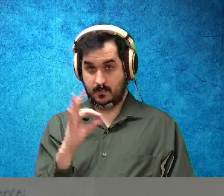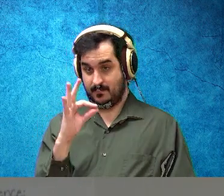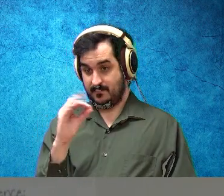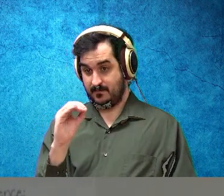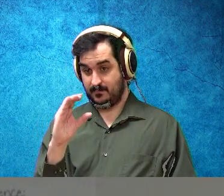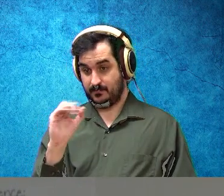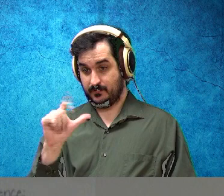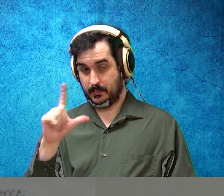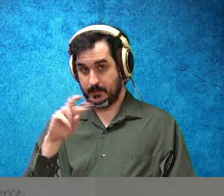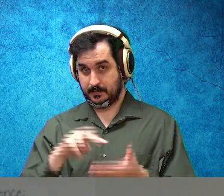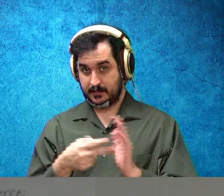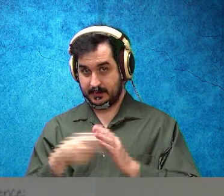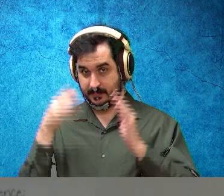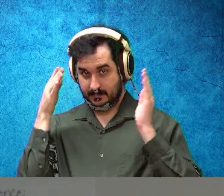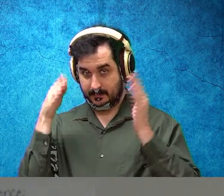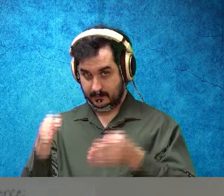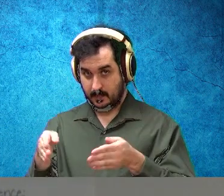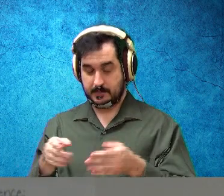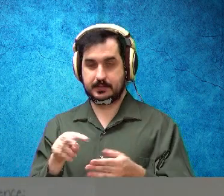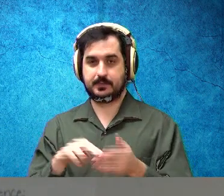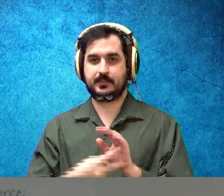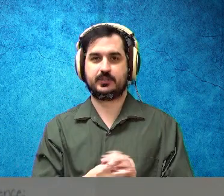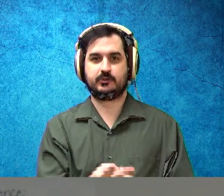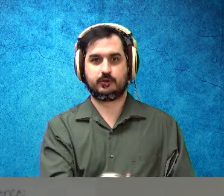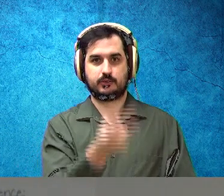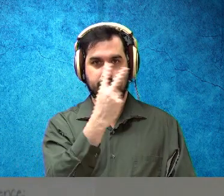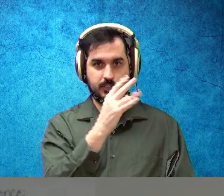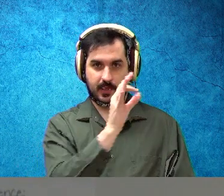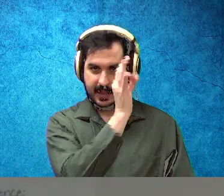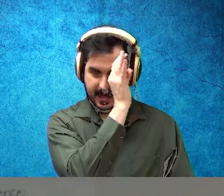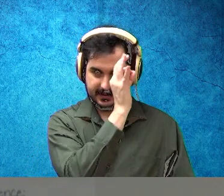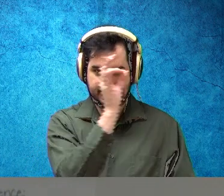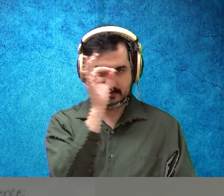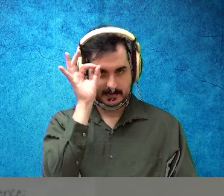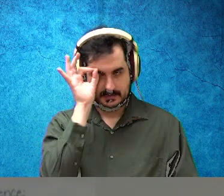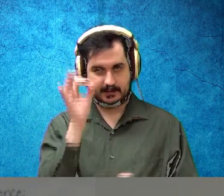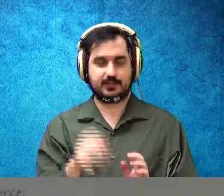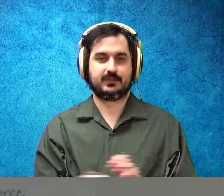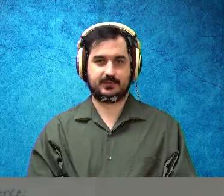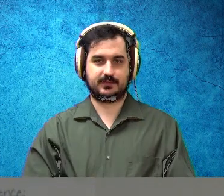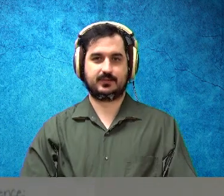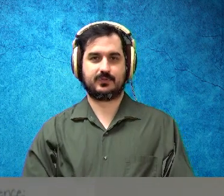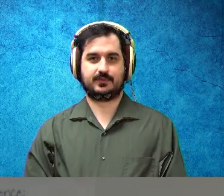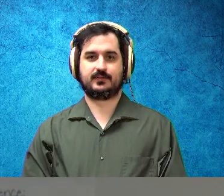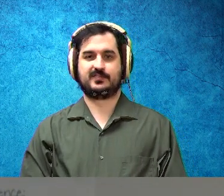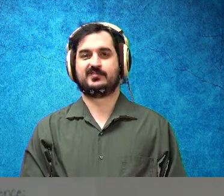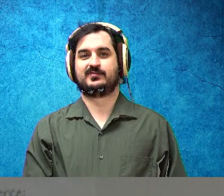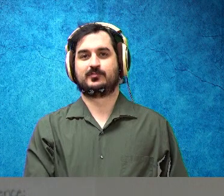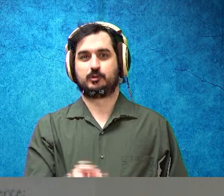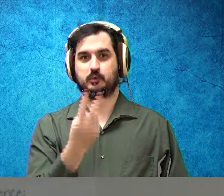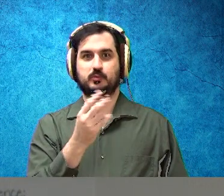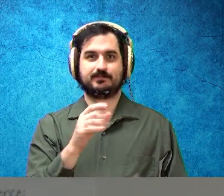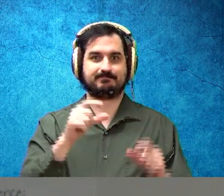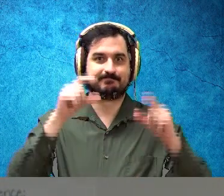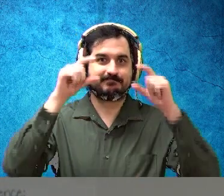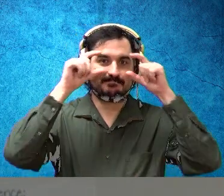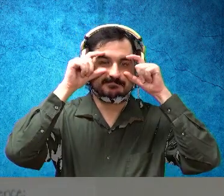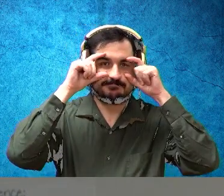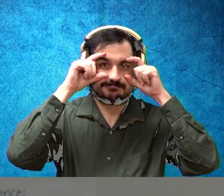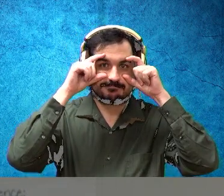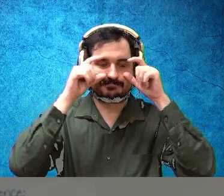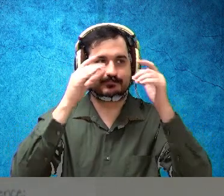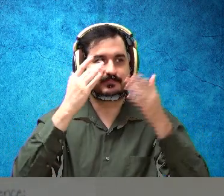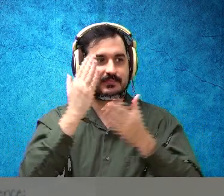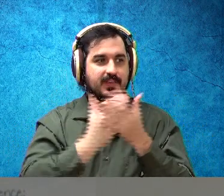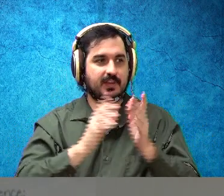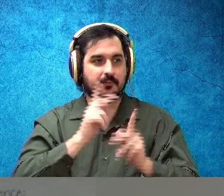So it's two lenses. So we use two lenses. Some people use them to read, to look